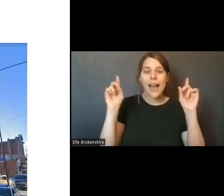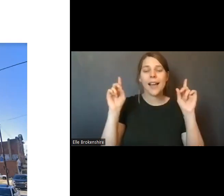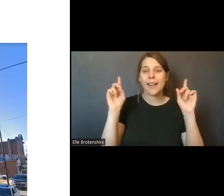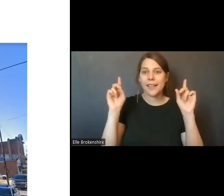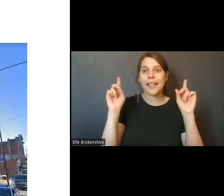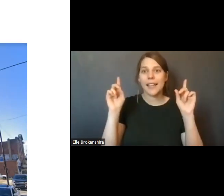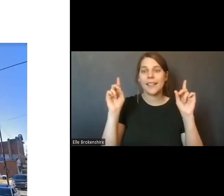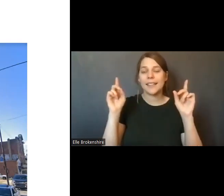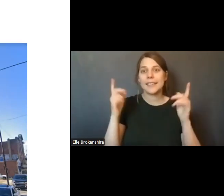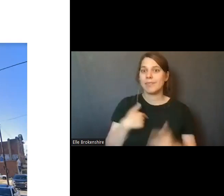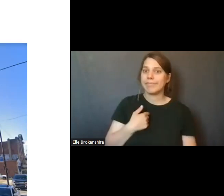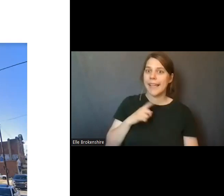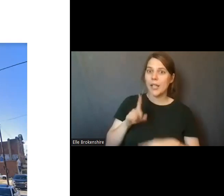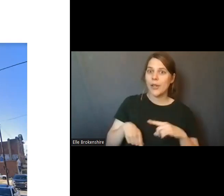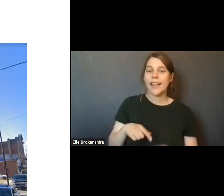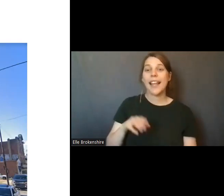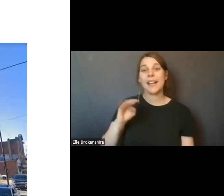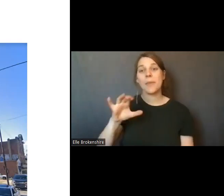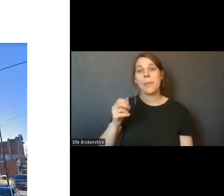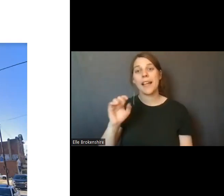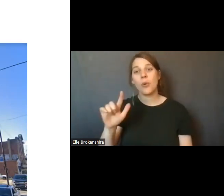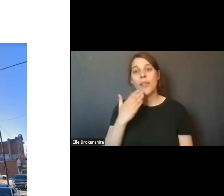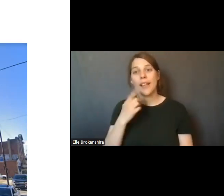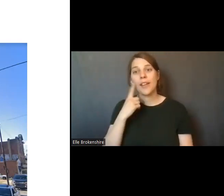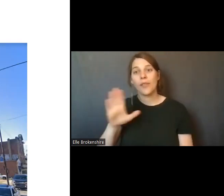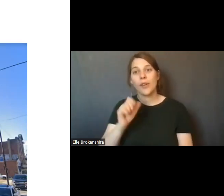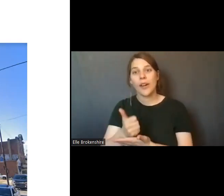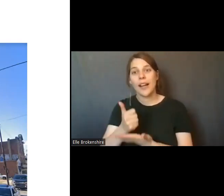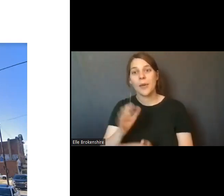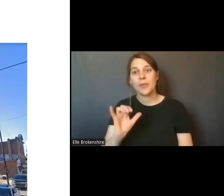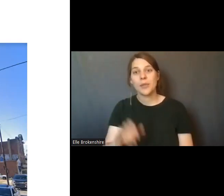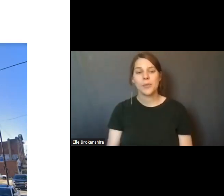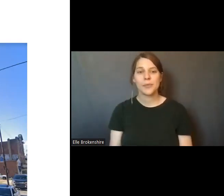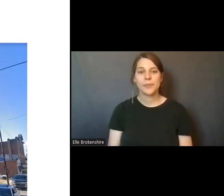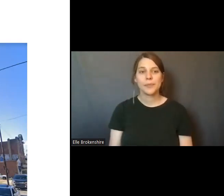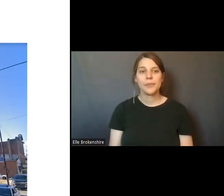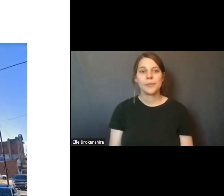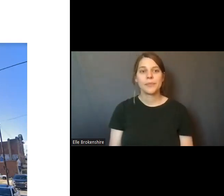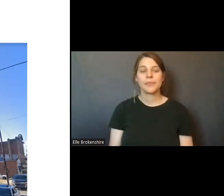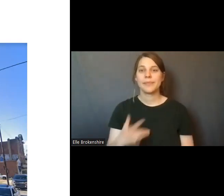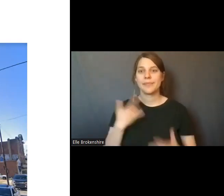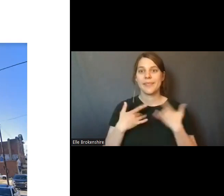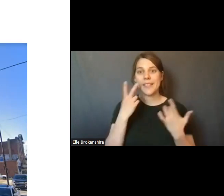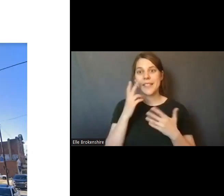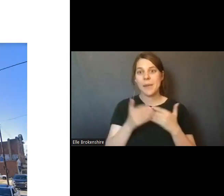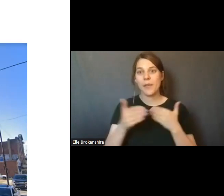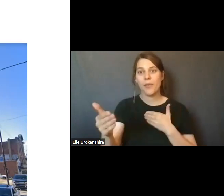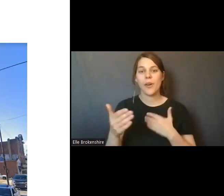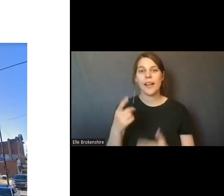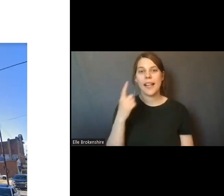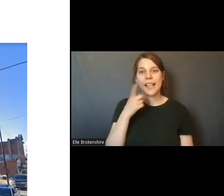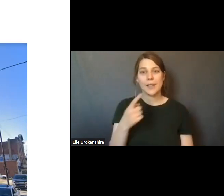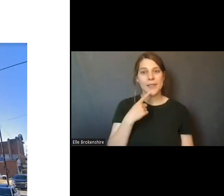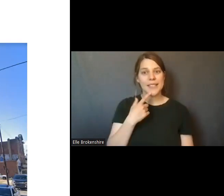So as well as Michael for your efforts there. It's exciting to see it move forward. I think you said it well, Michael, in terms